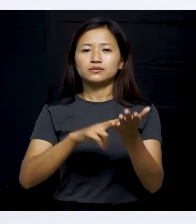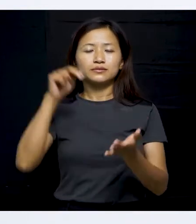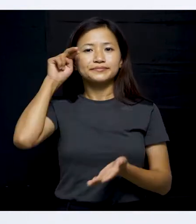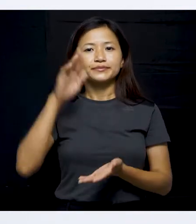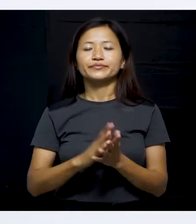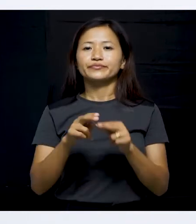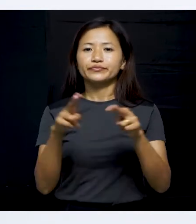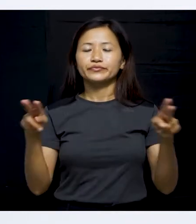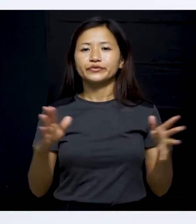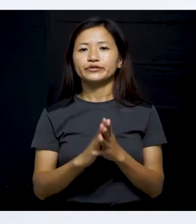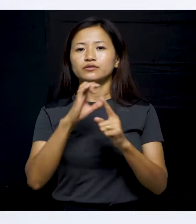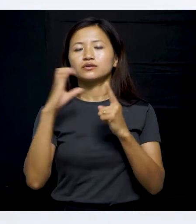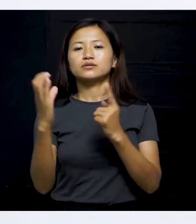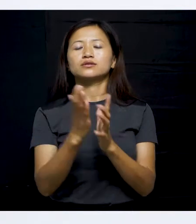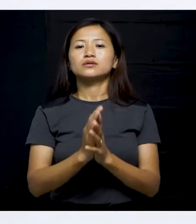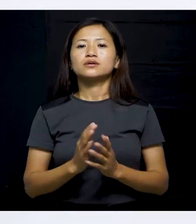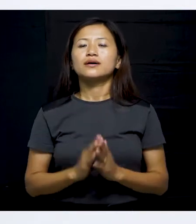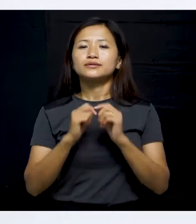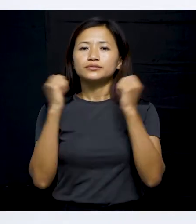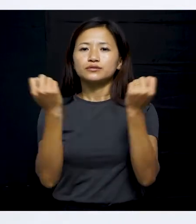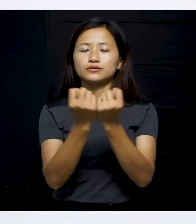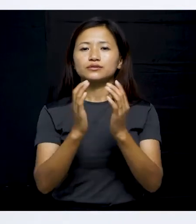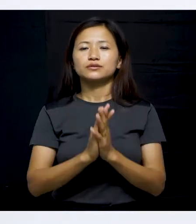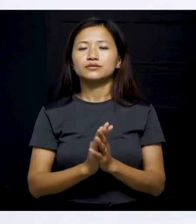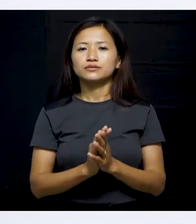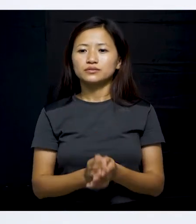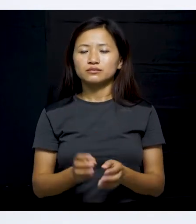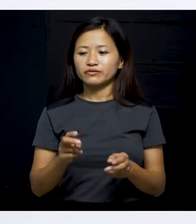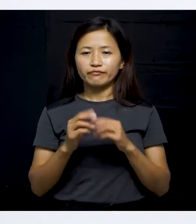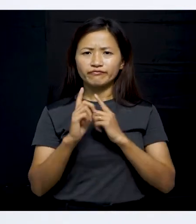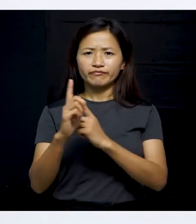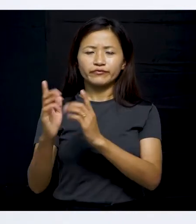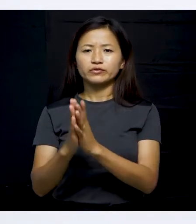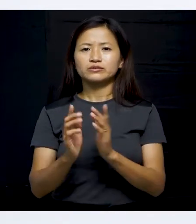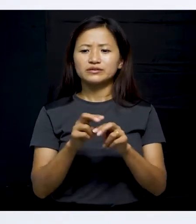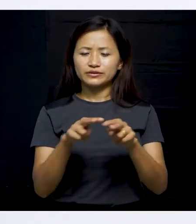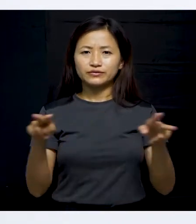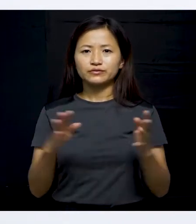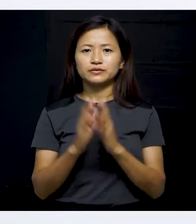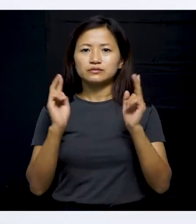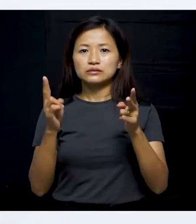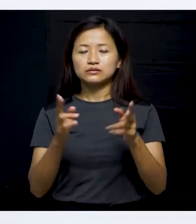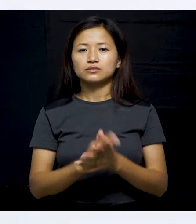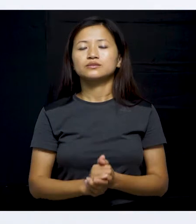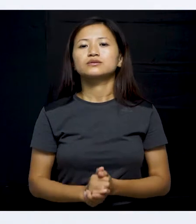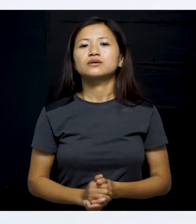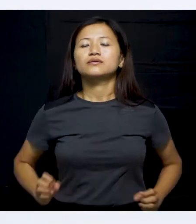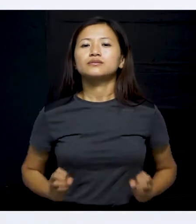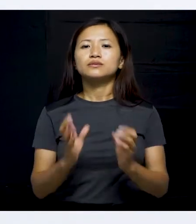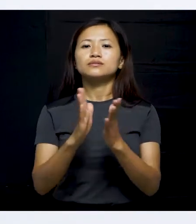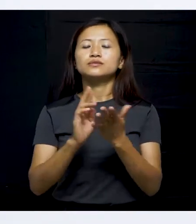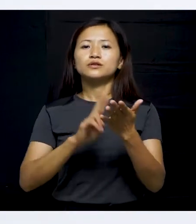have different cultures and traditions. All of them follow different norms and lifestyles, right? So let me begin with